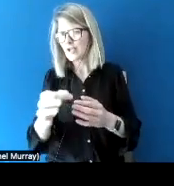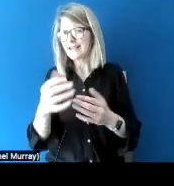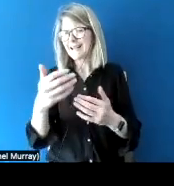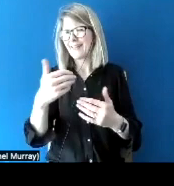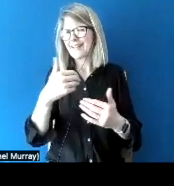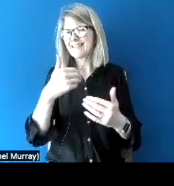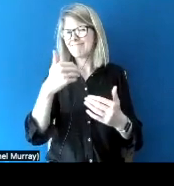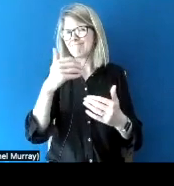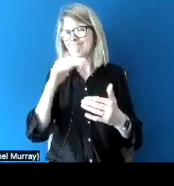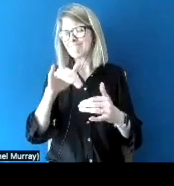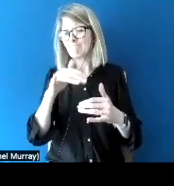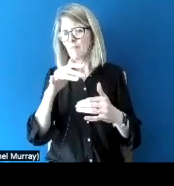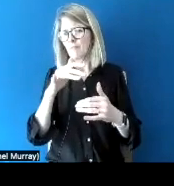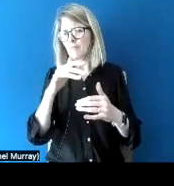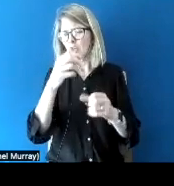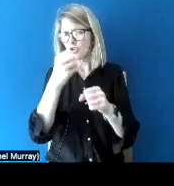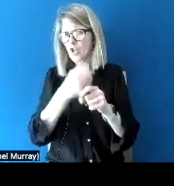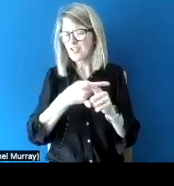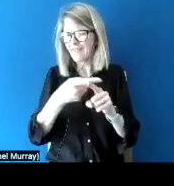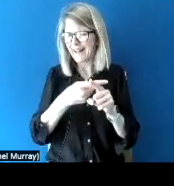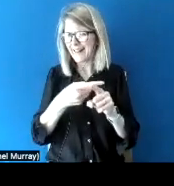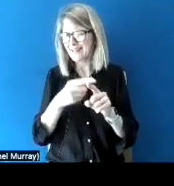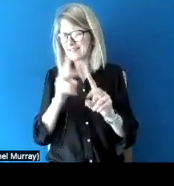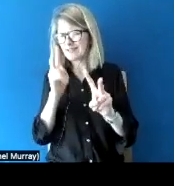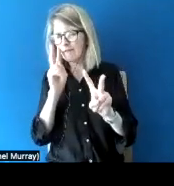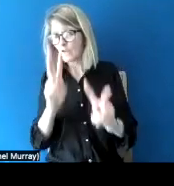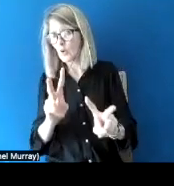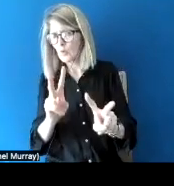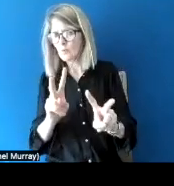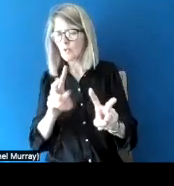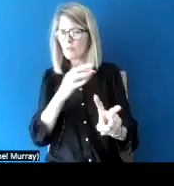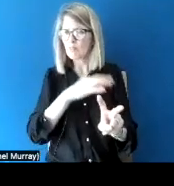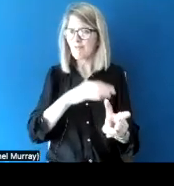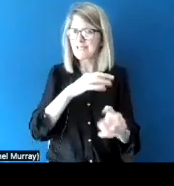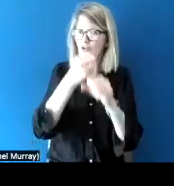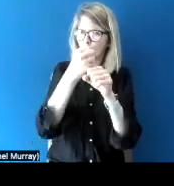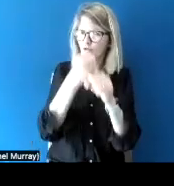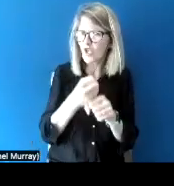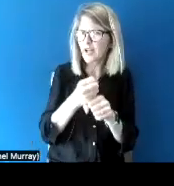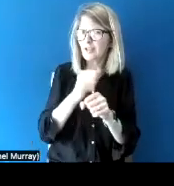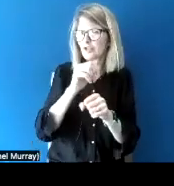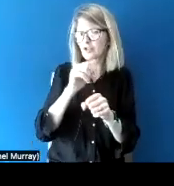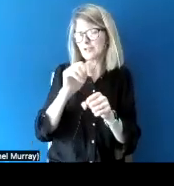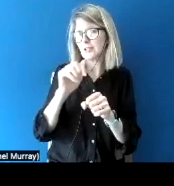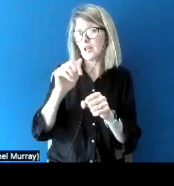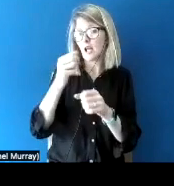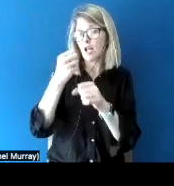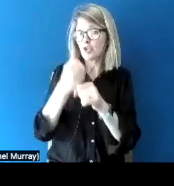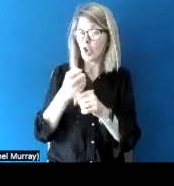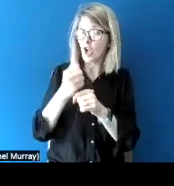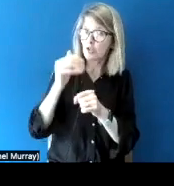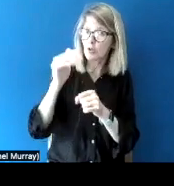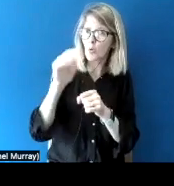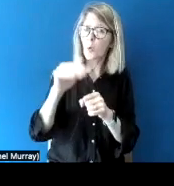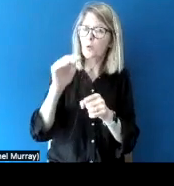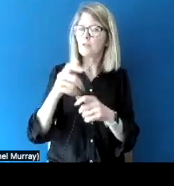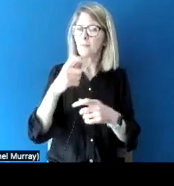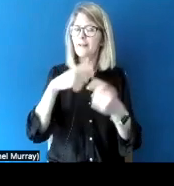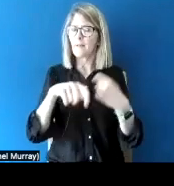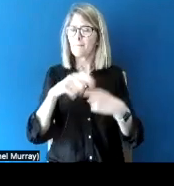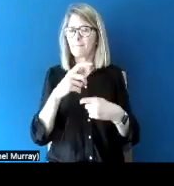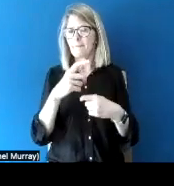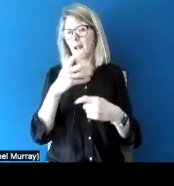was seen as a providential church, a church that was called to be a moral and civilizing influence within the